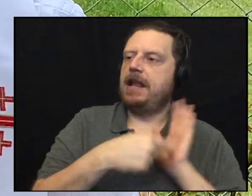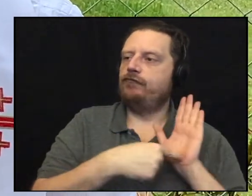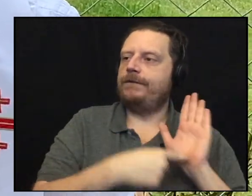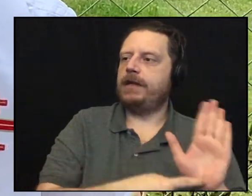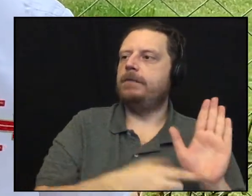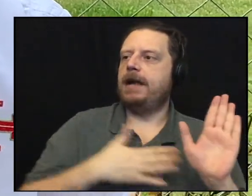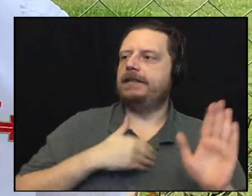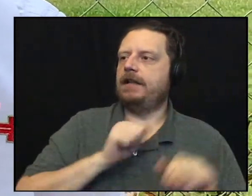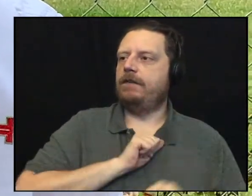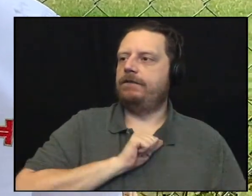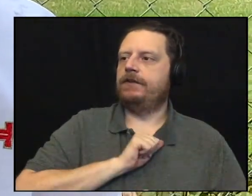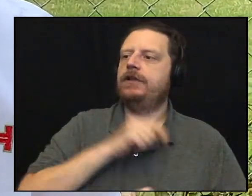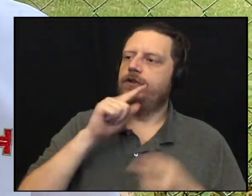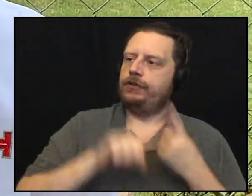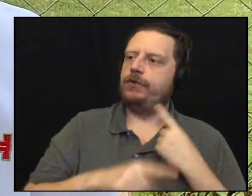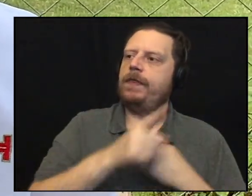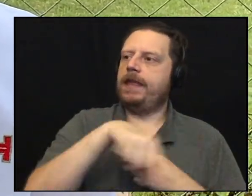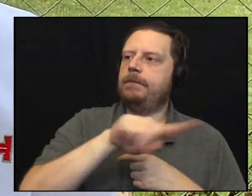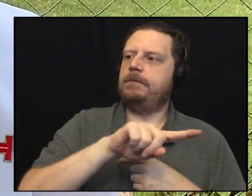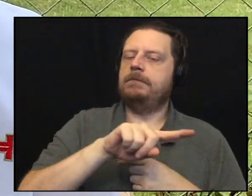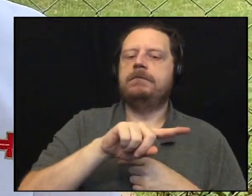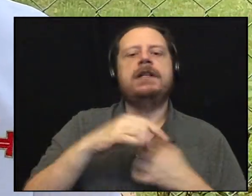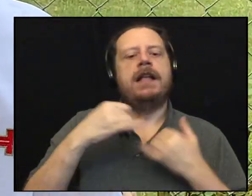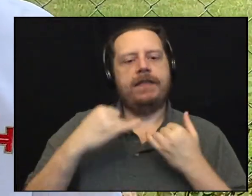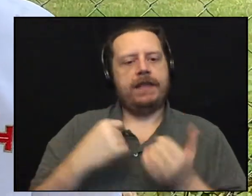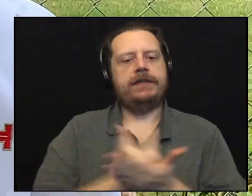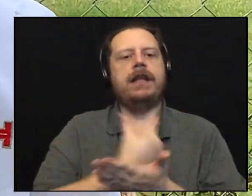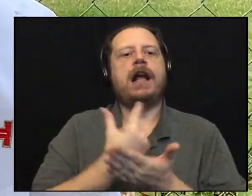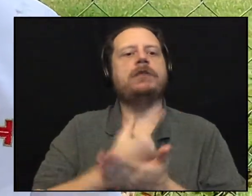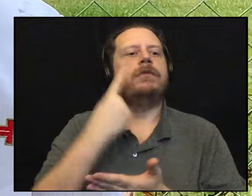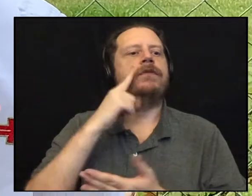them." And this is the Gospel of the Lord.